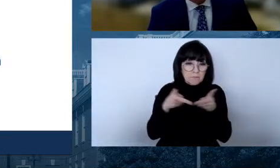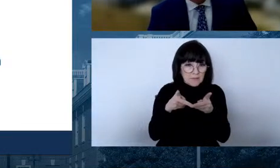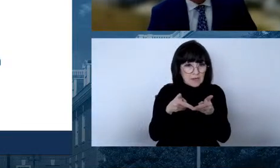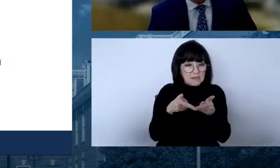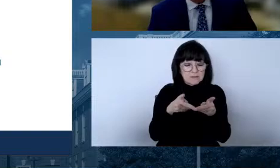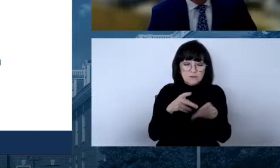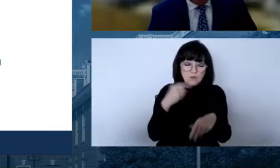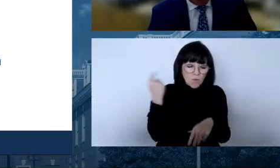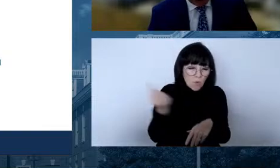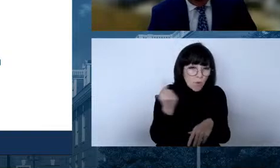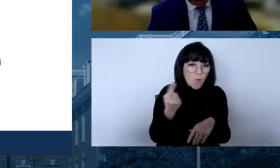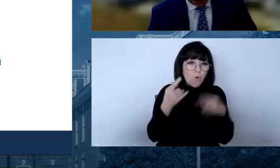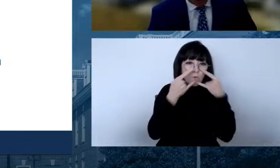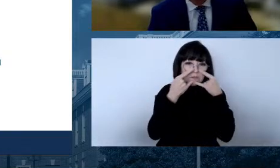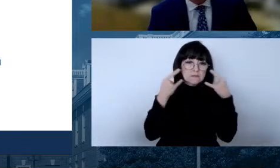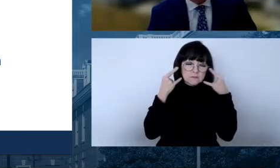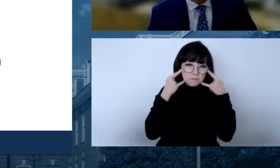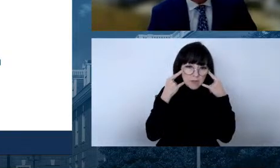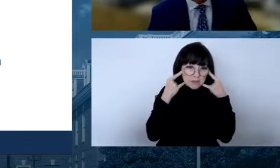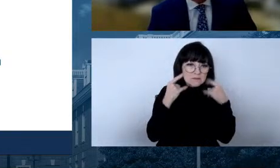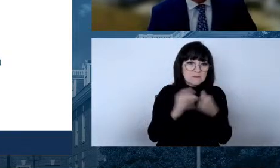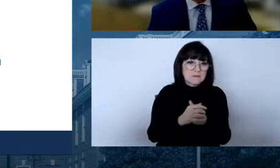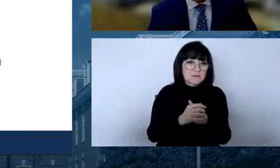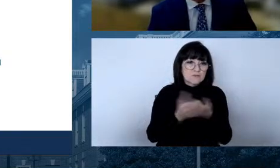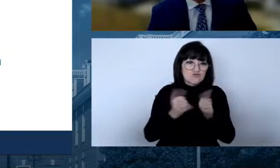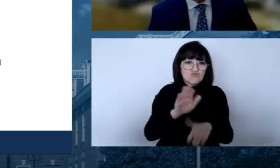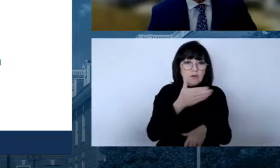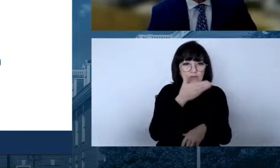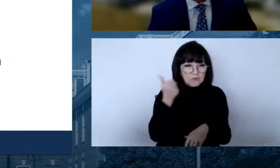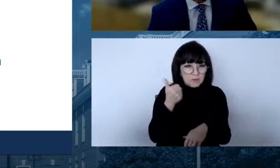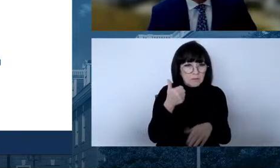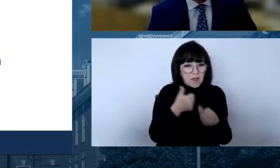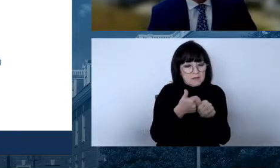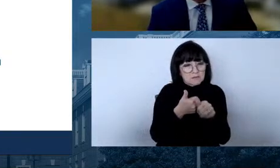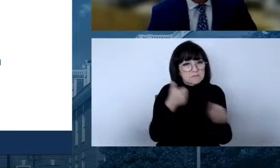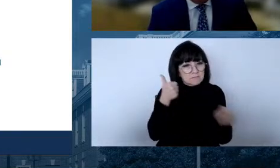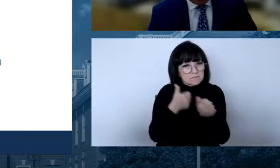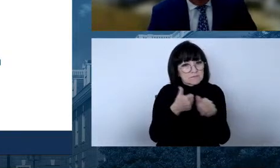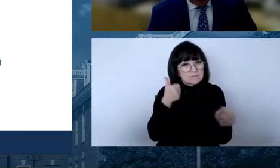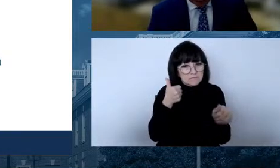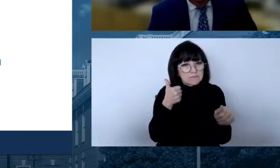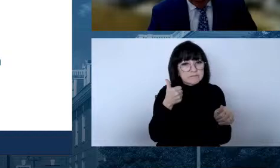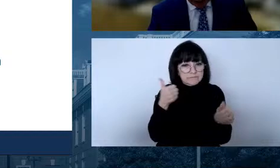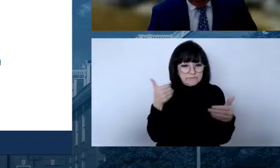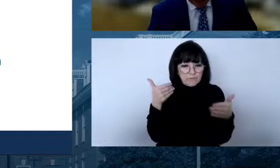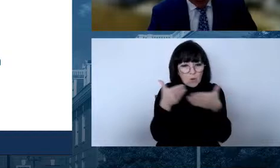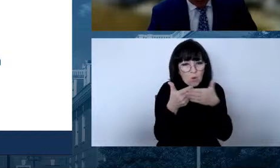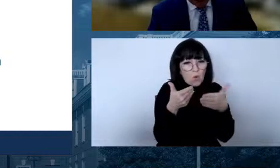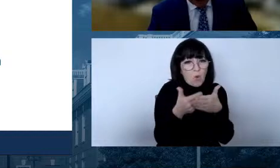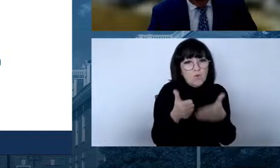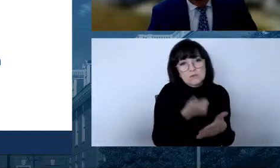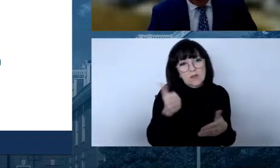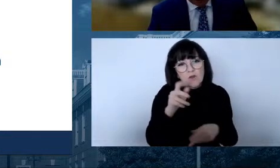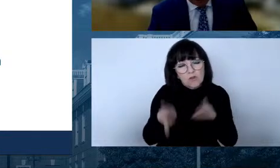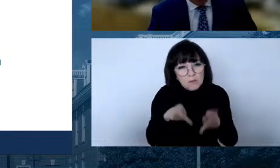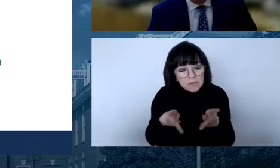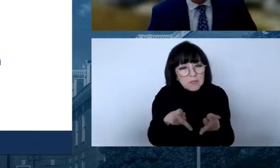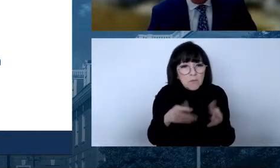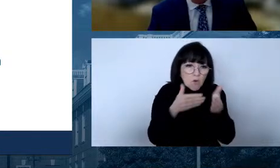and maintaining social distance and good hand hygiene as well. Those are some of the key things we wanted